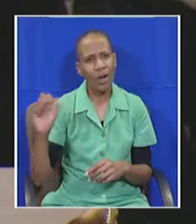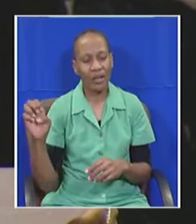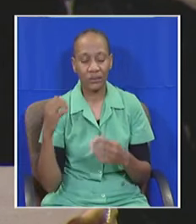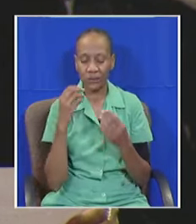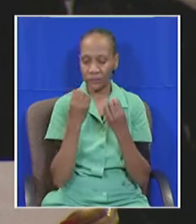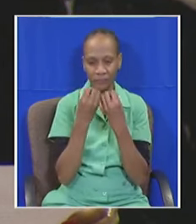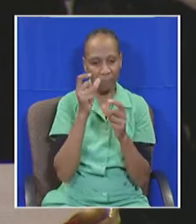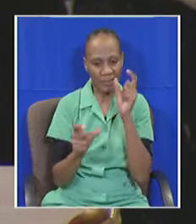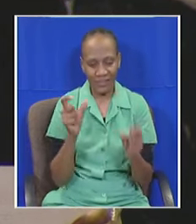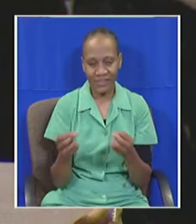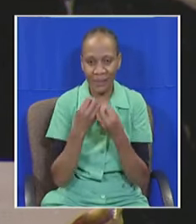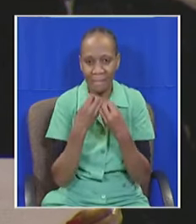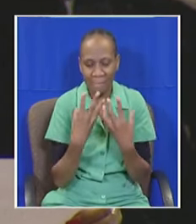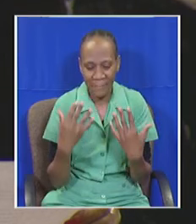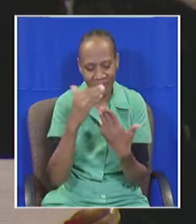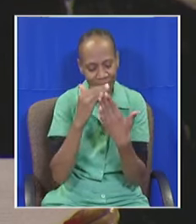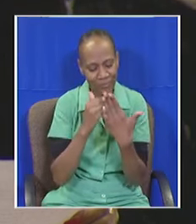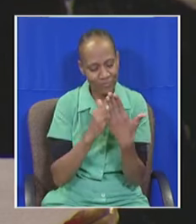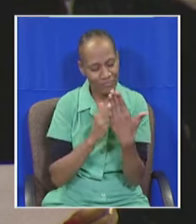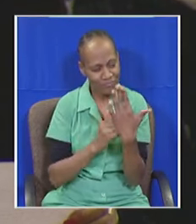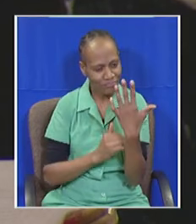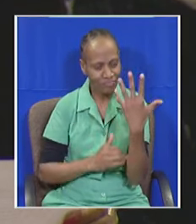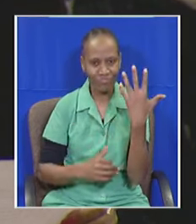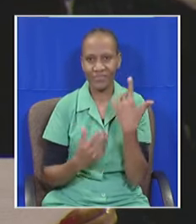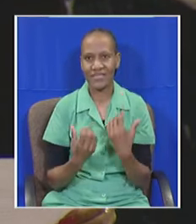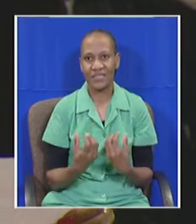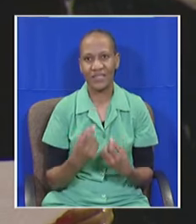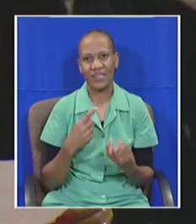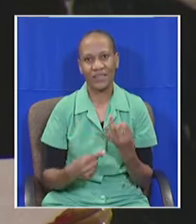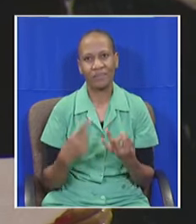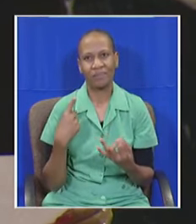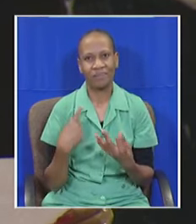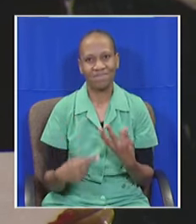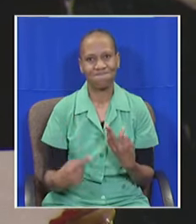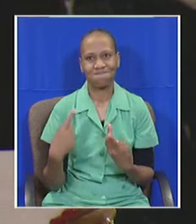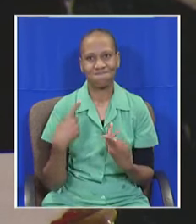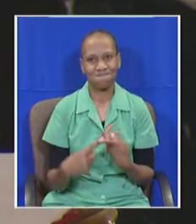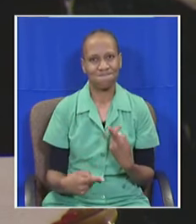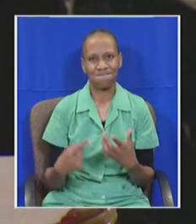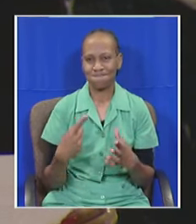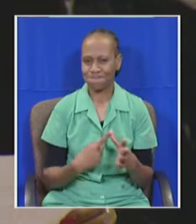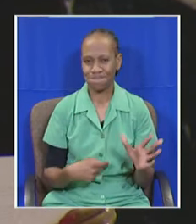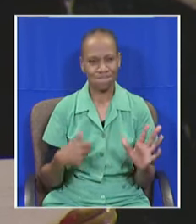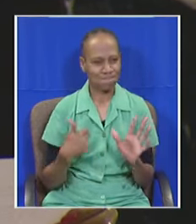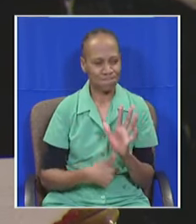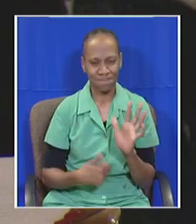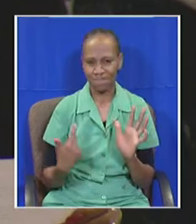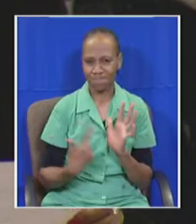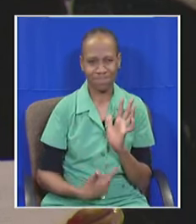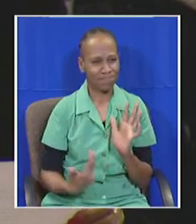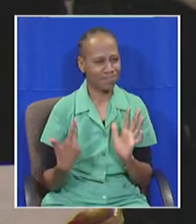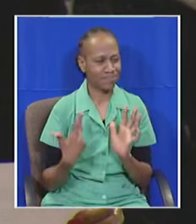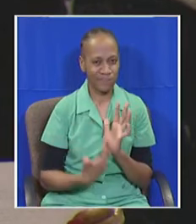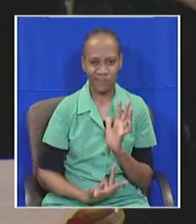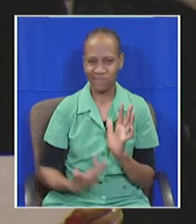van der Horst, Colin Clark, Abdullah Abbas, Sam Remsemi, Krish McAdoo, Bill Jardine,